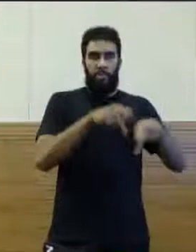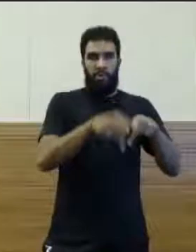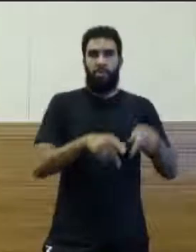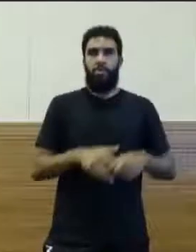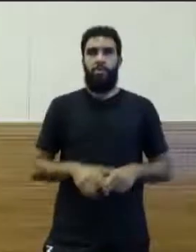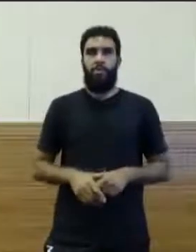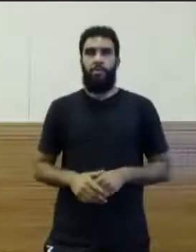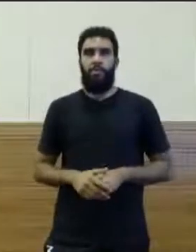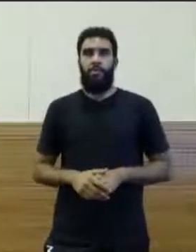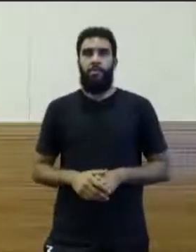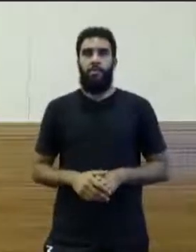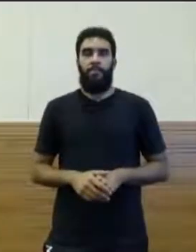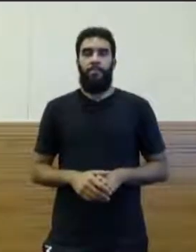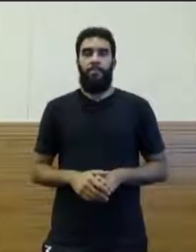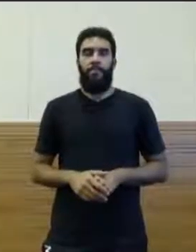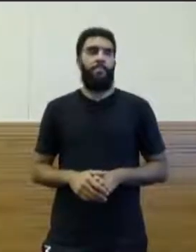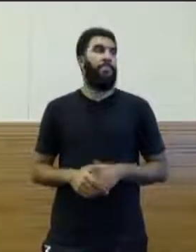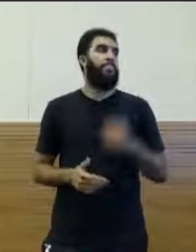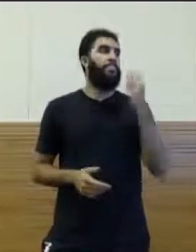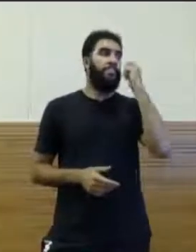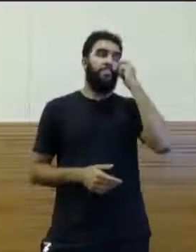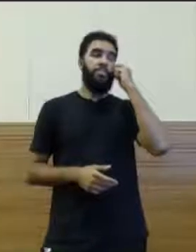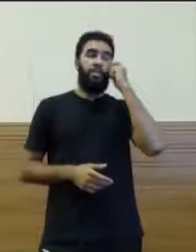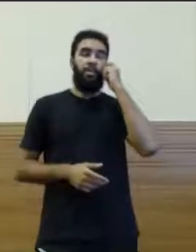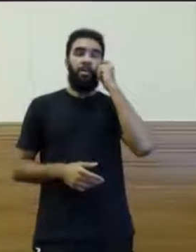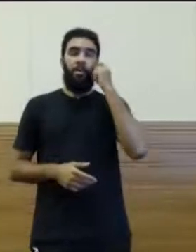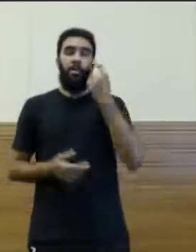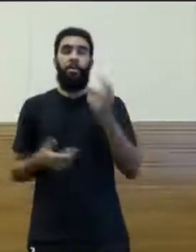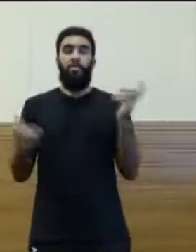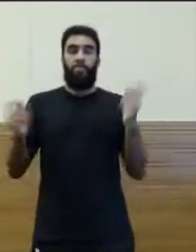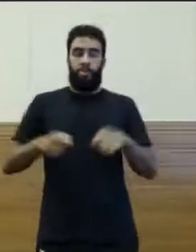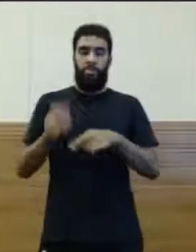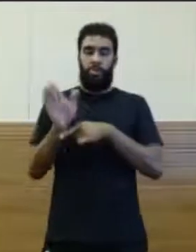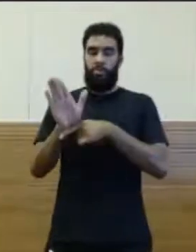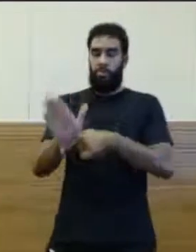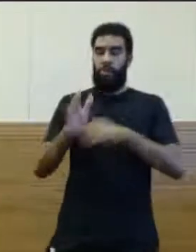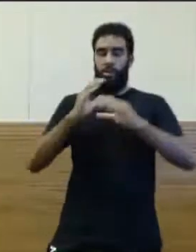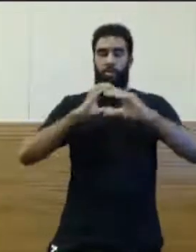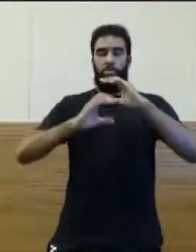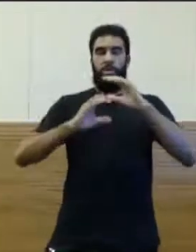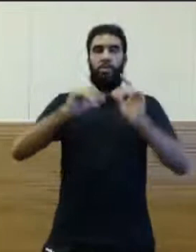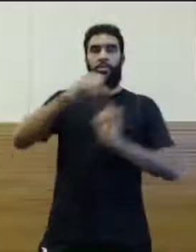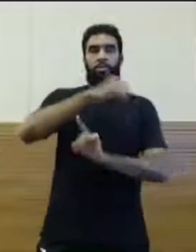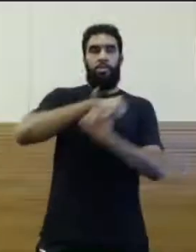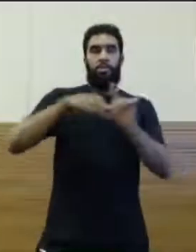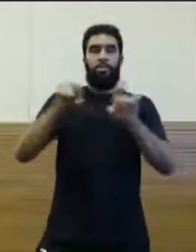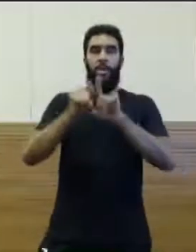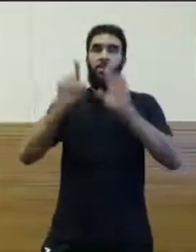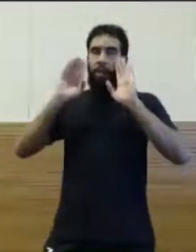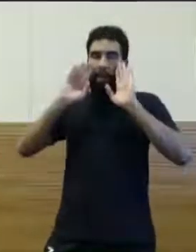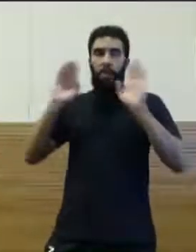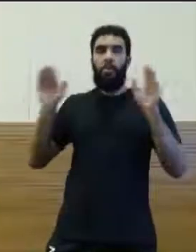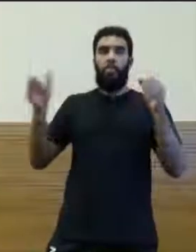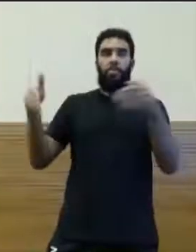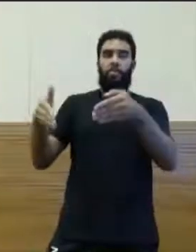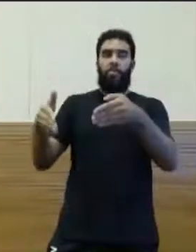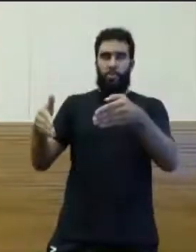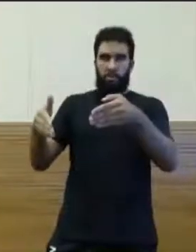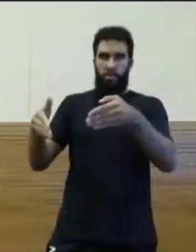also, and that this be done in construction with the social communication and directed